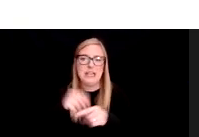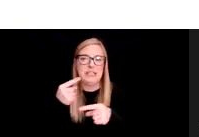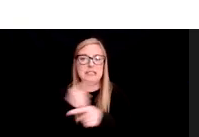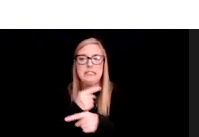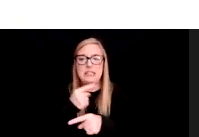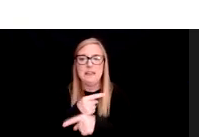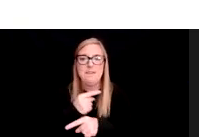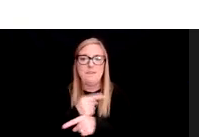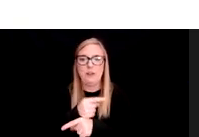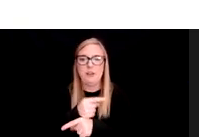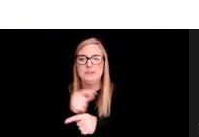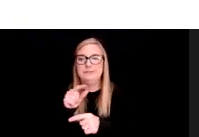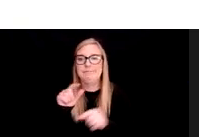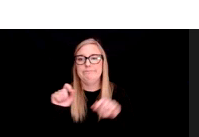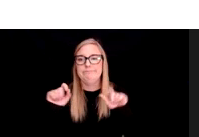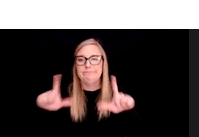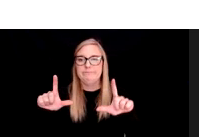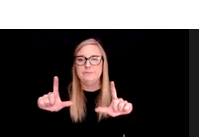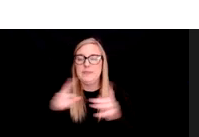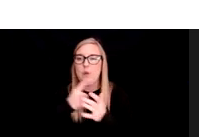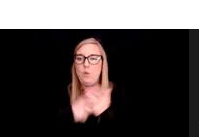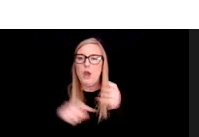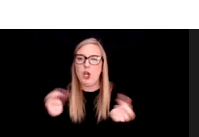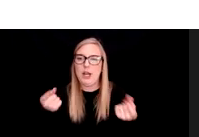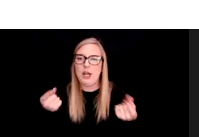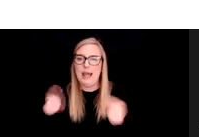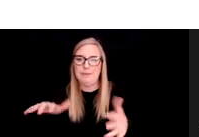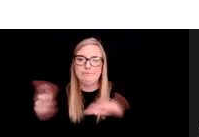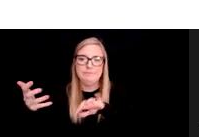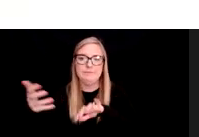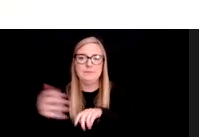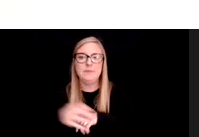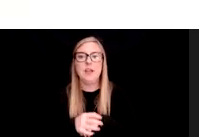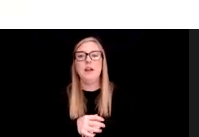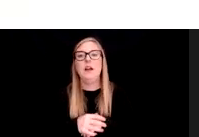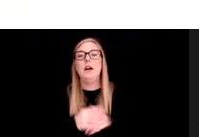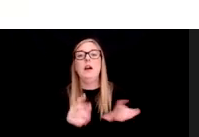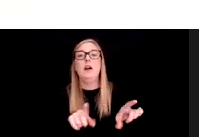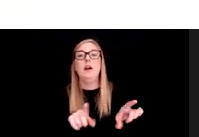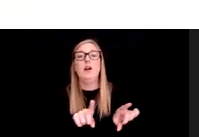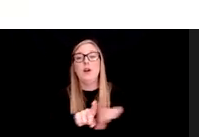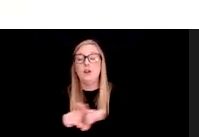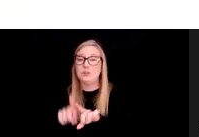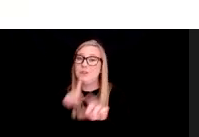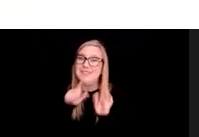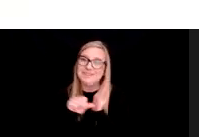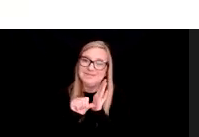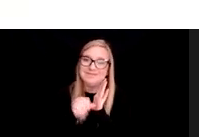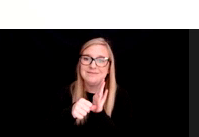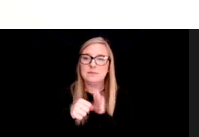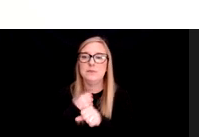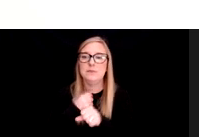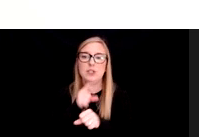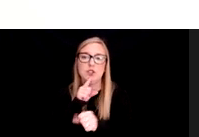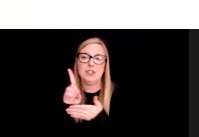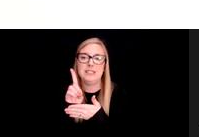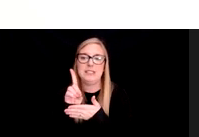At the same time, we've also placed emphasis on ensuring that our development team has a